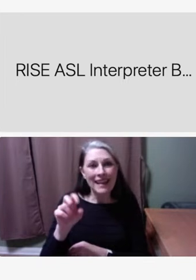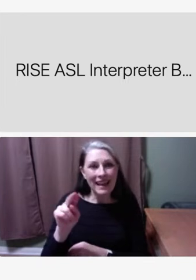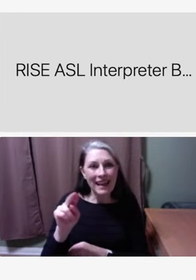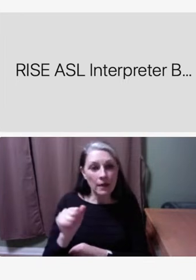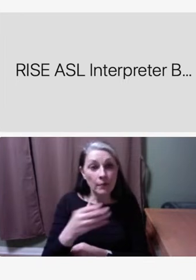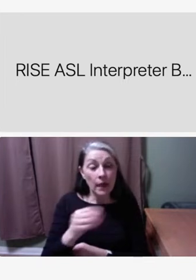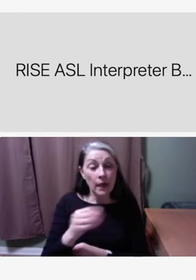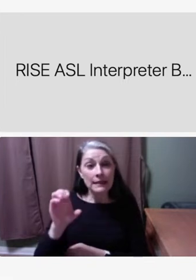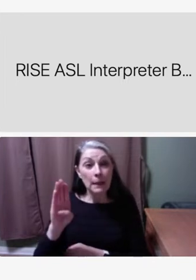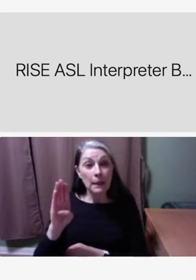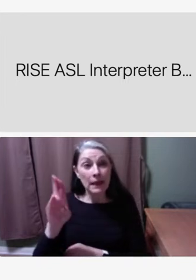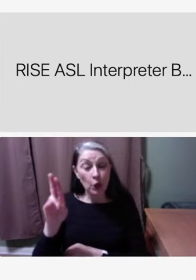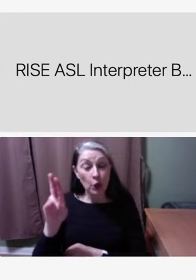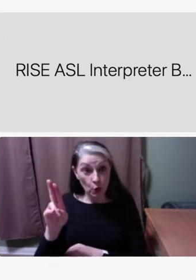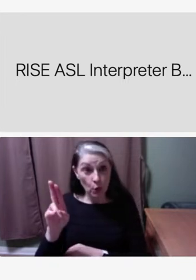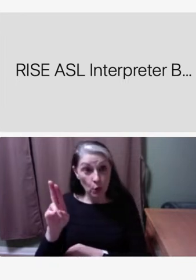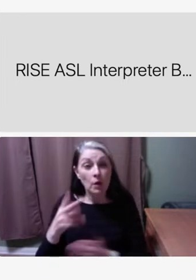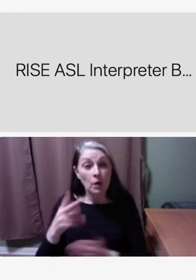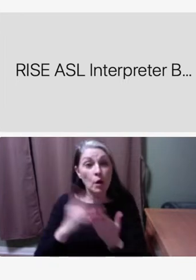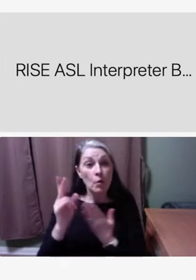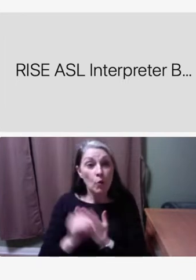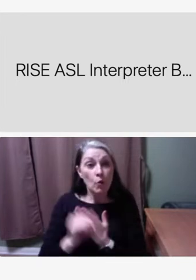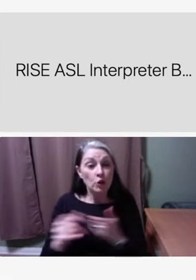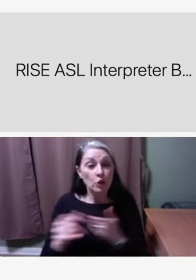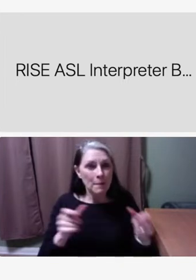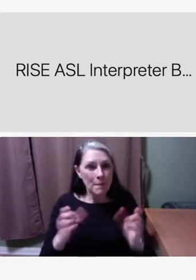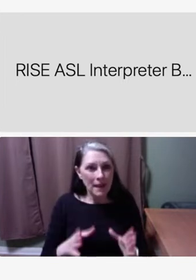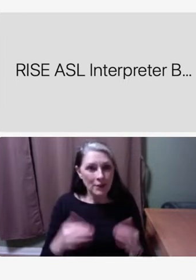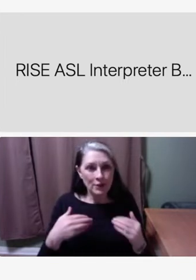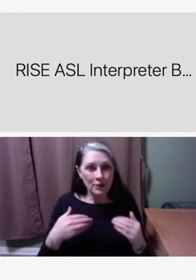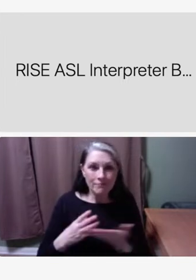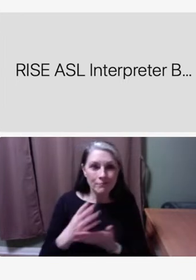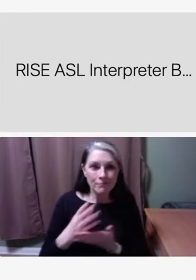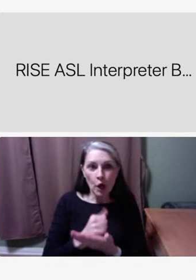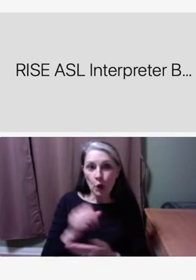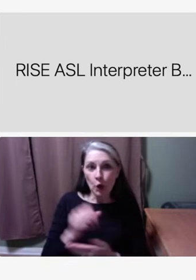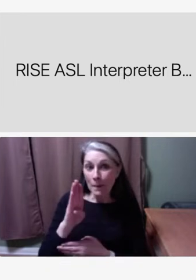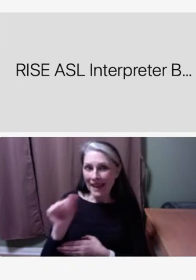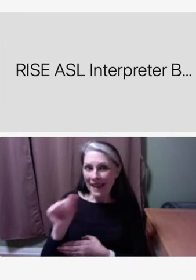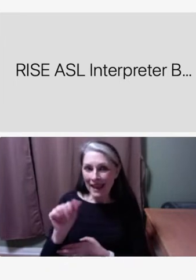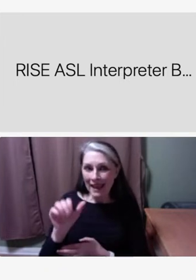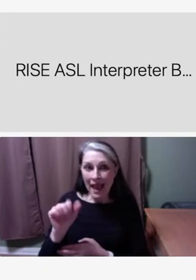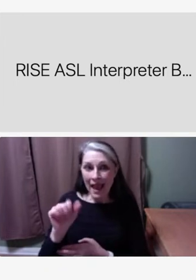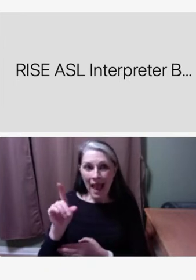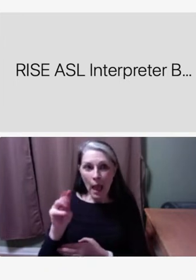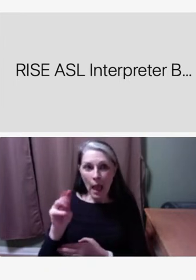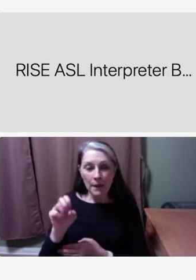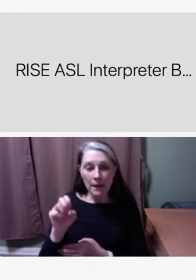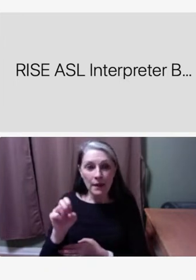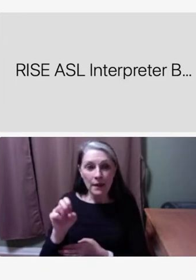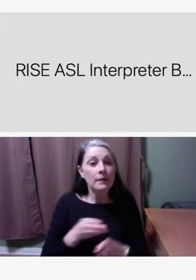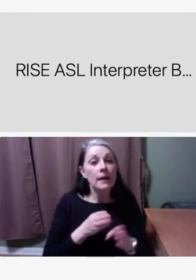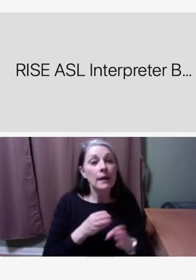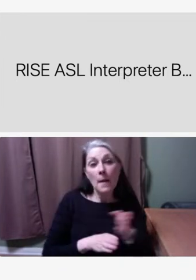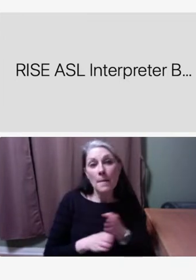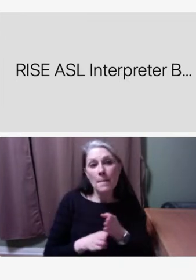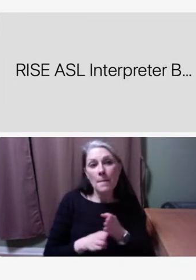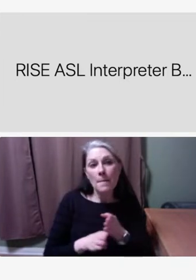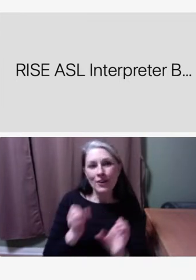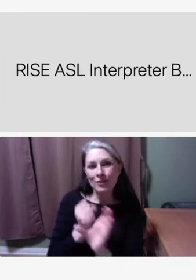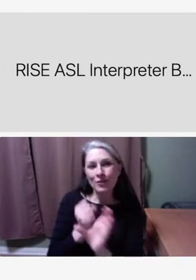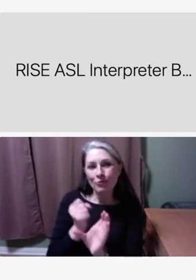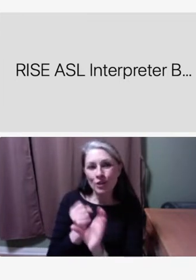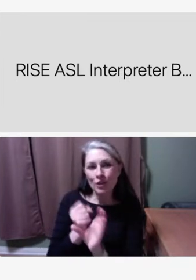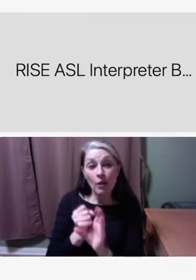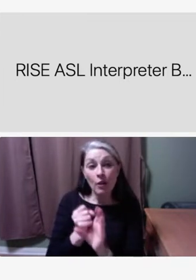manager, where she also earned her BA of administration with a minor in sociology. She got her certificate of school facilities